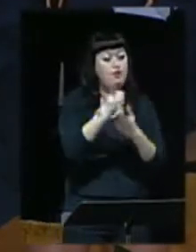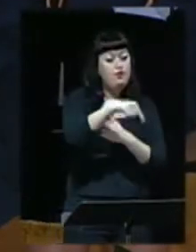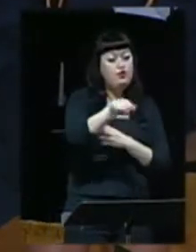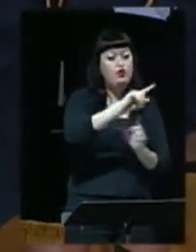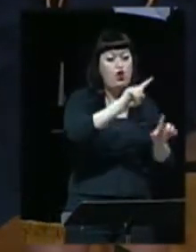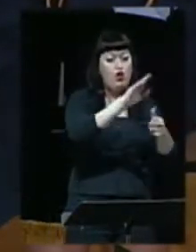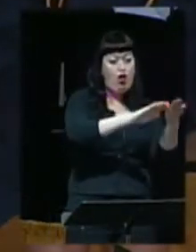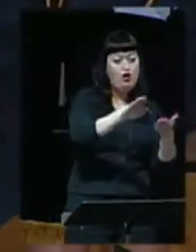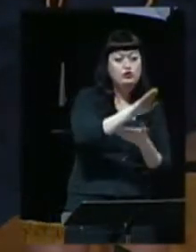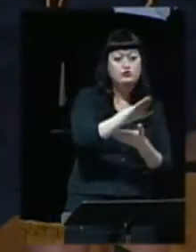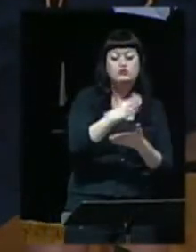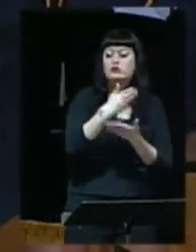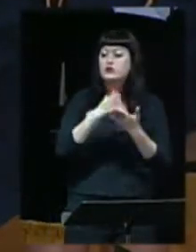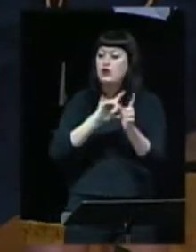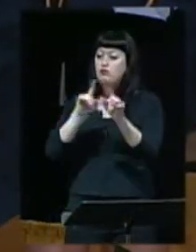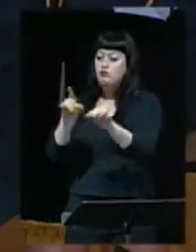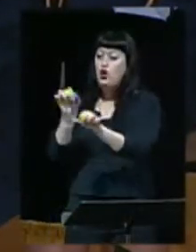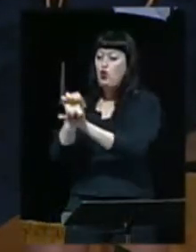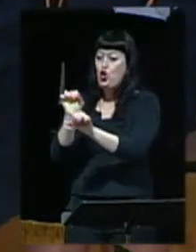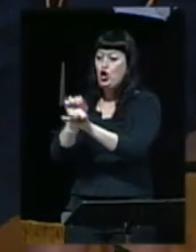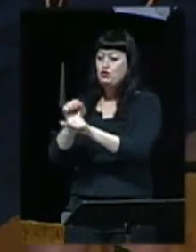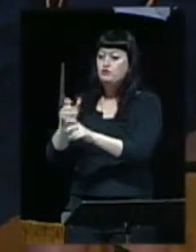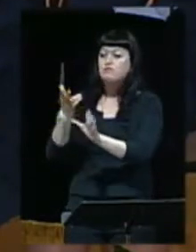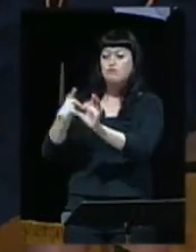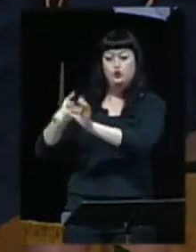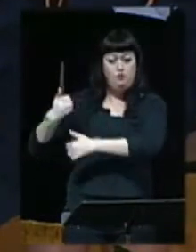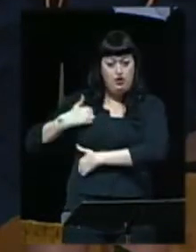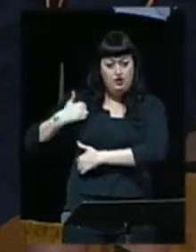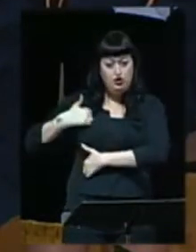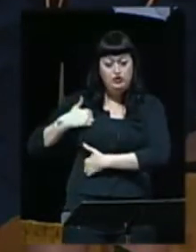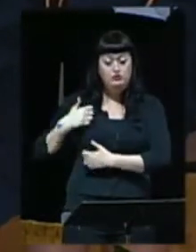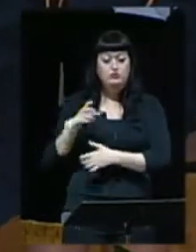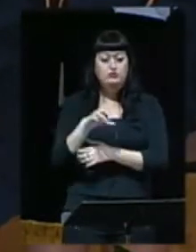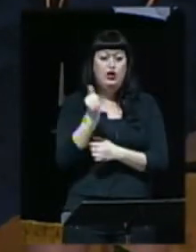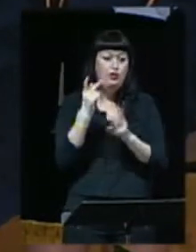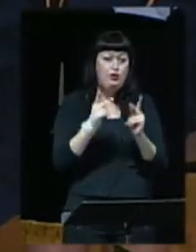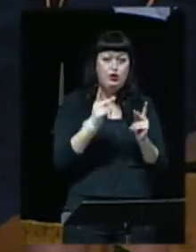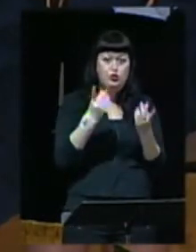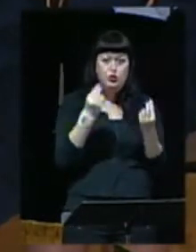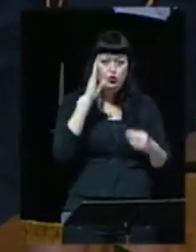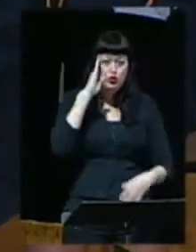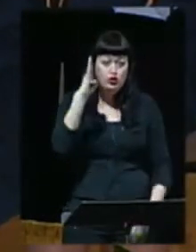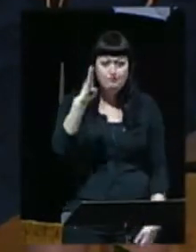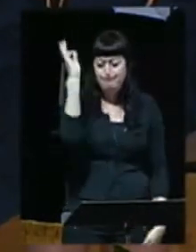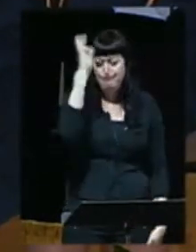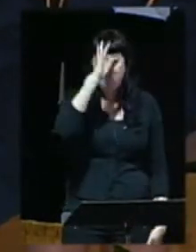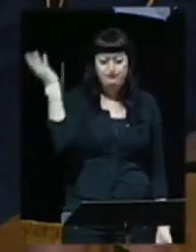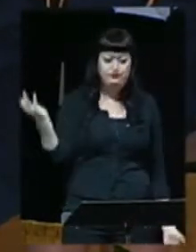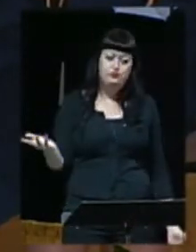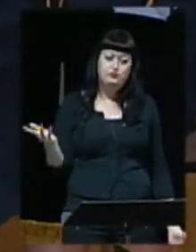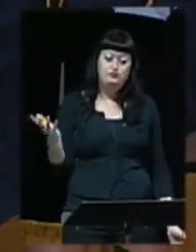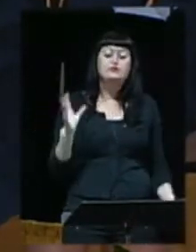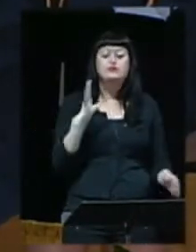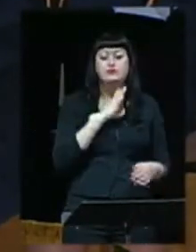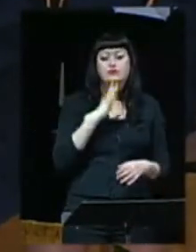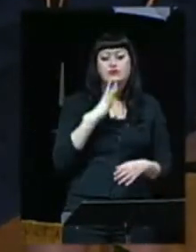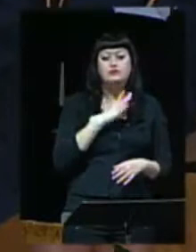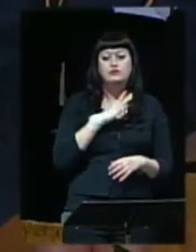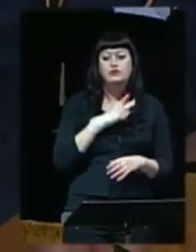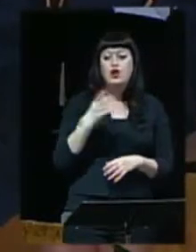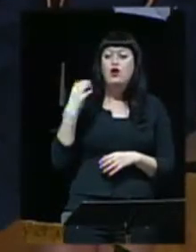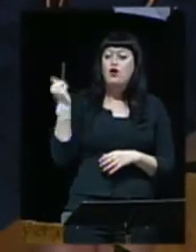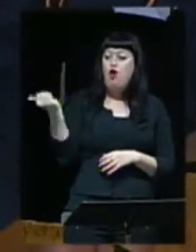college, others will go straight into the workforce or military, and still others have no clue. But that's all right. Each of